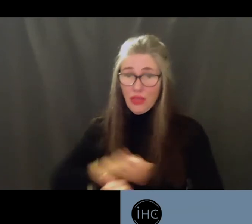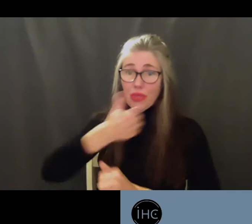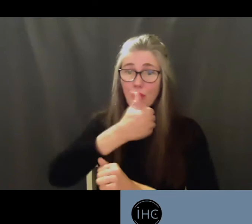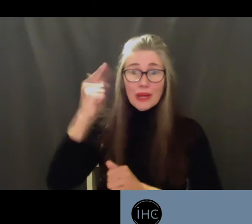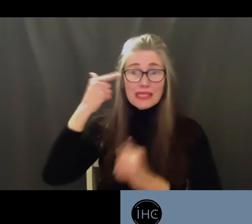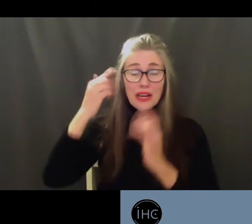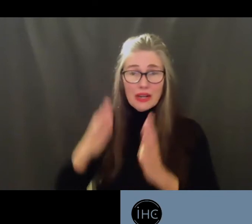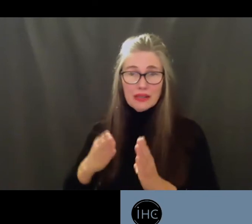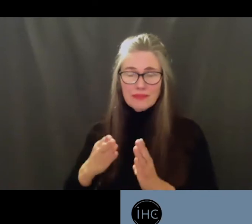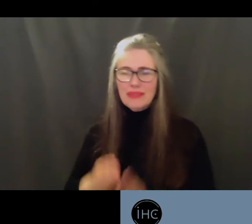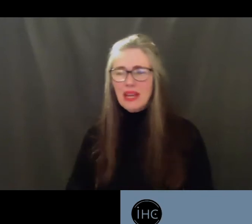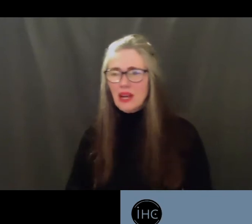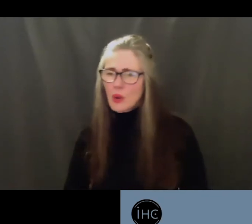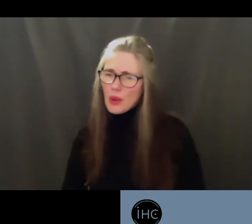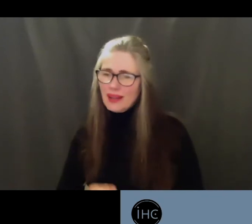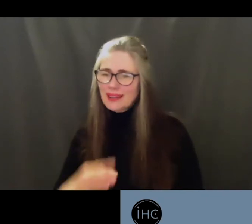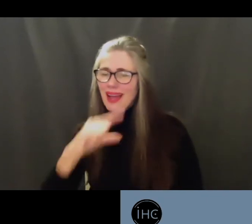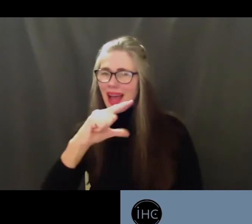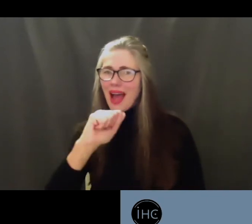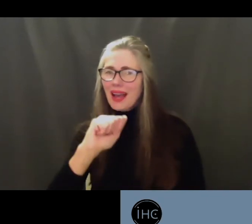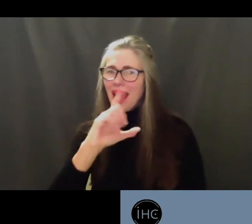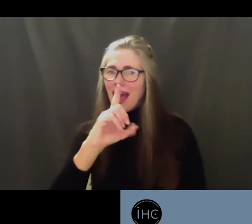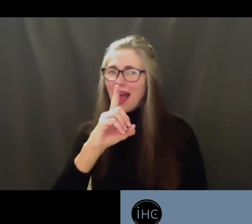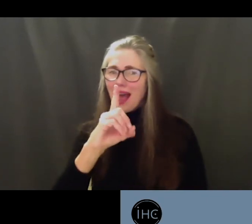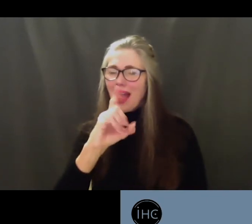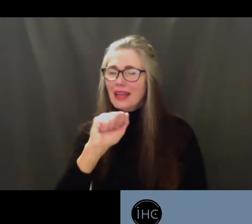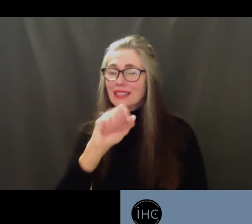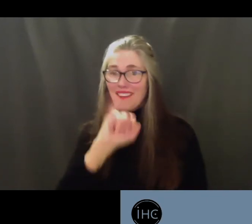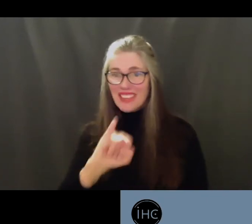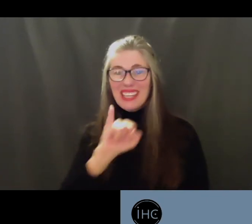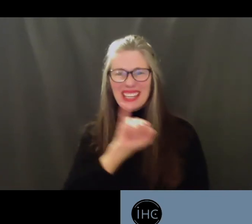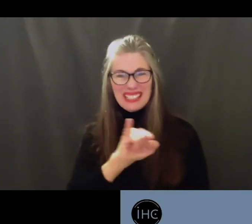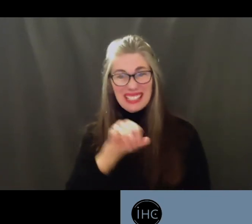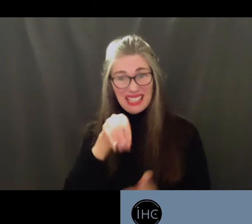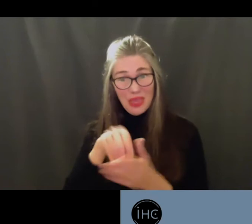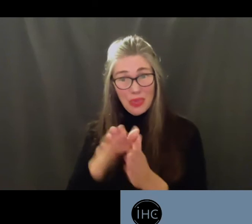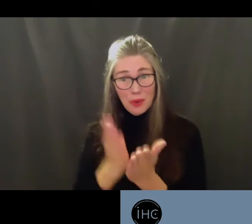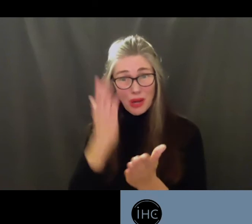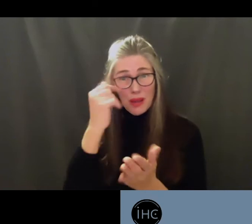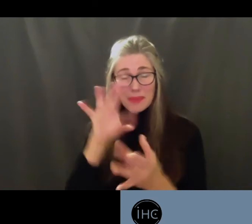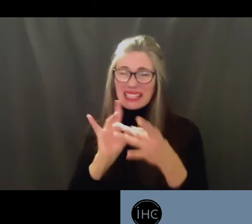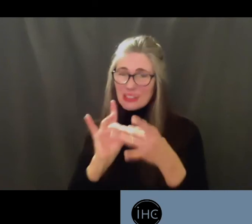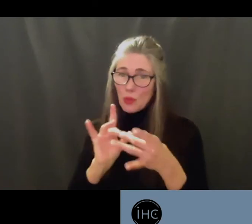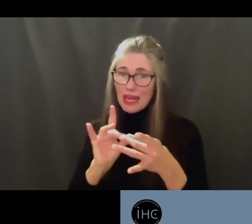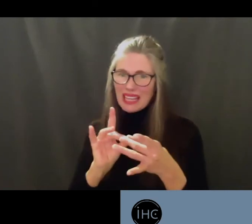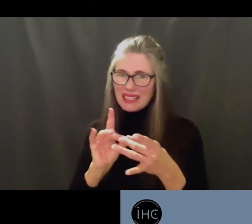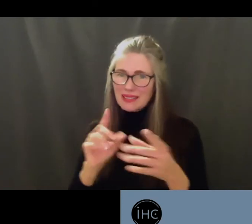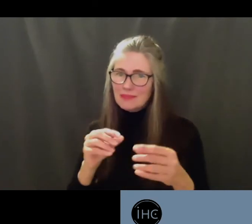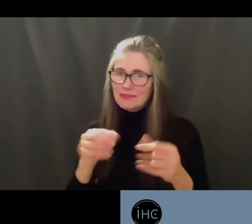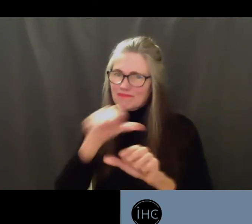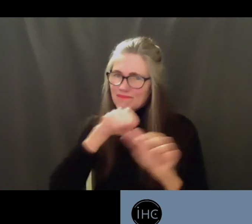ties to Berlusconi and to Putin and to Mussolini. So I wanted to show the sort of through